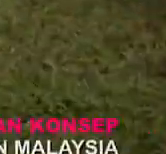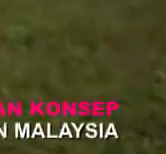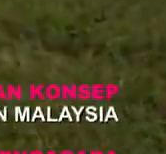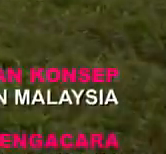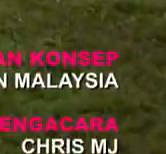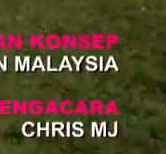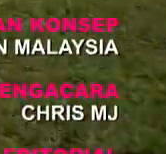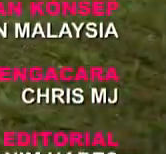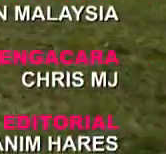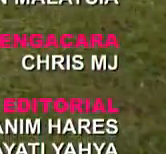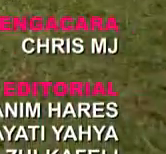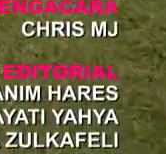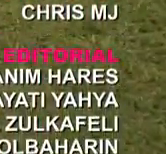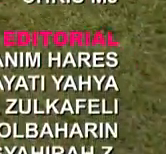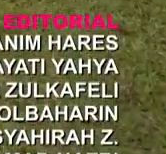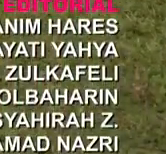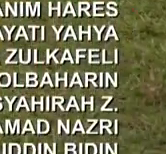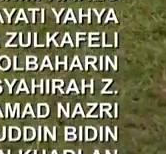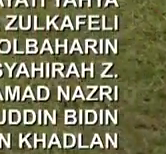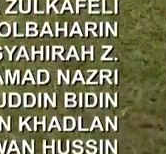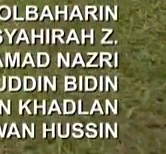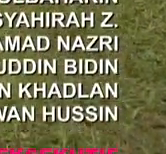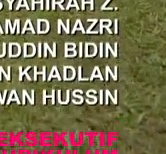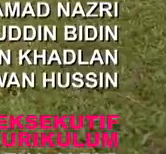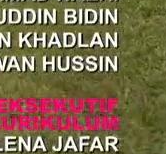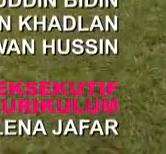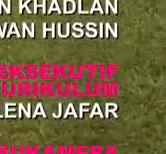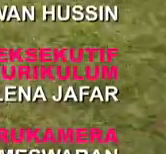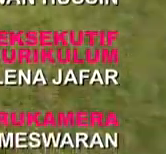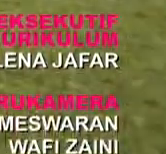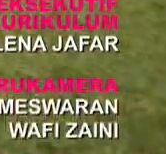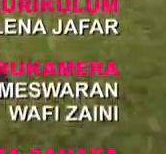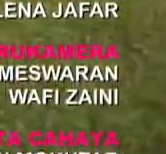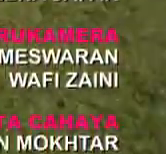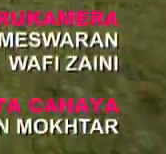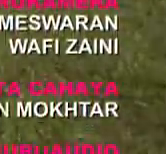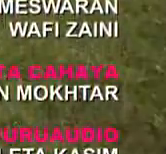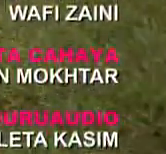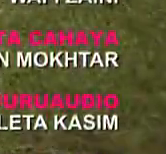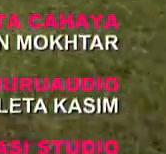Yeah.